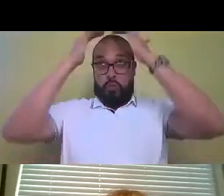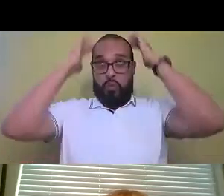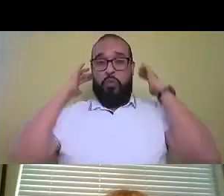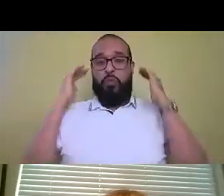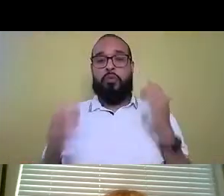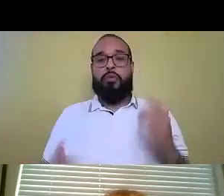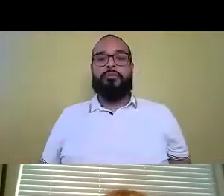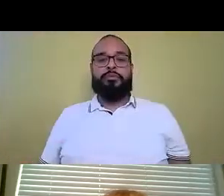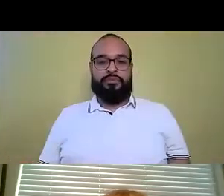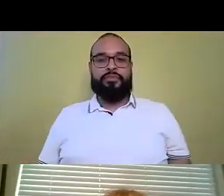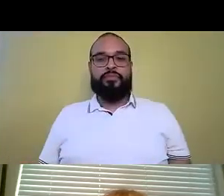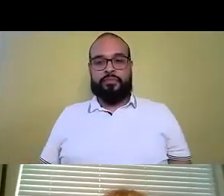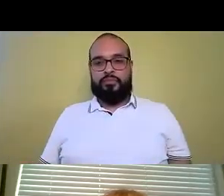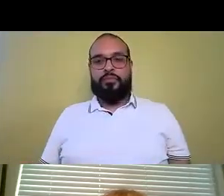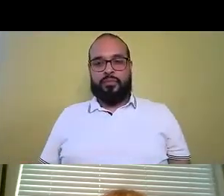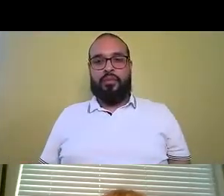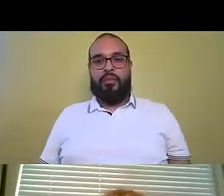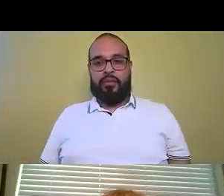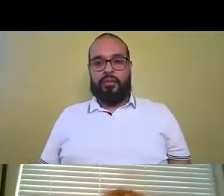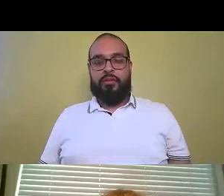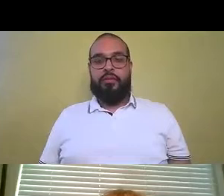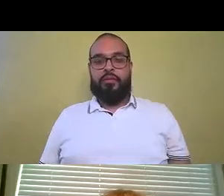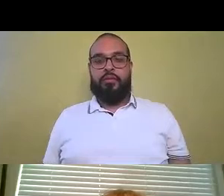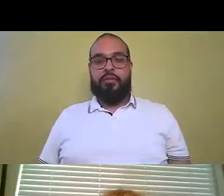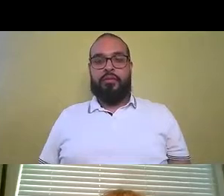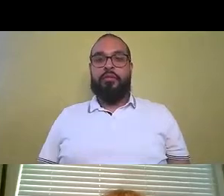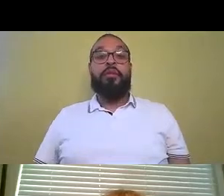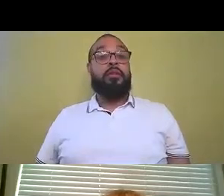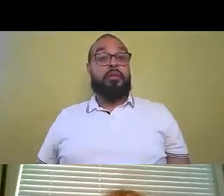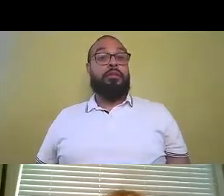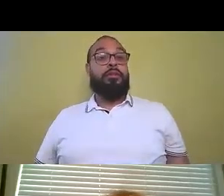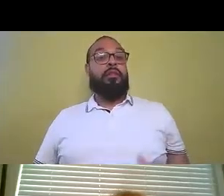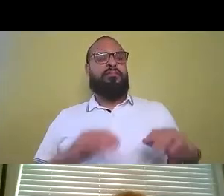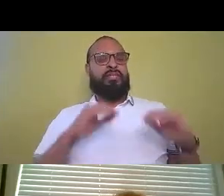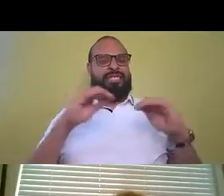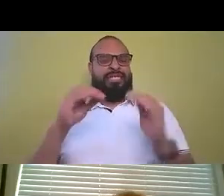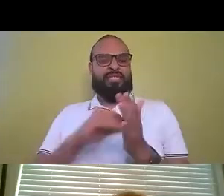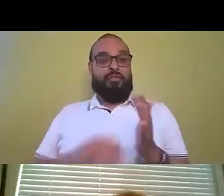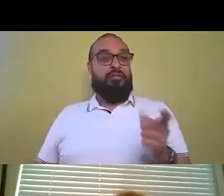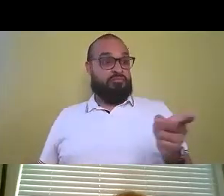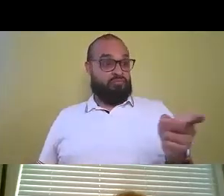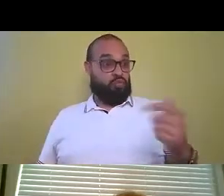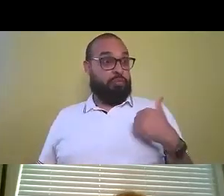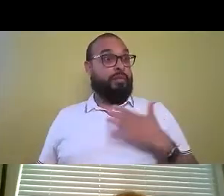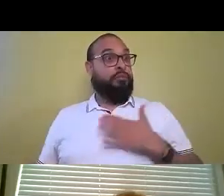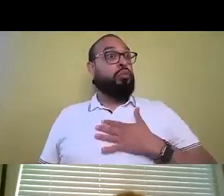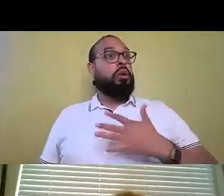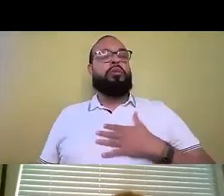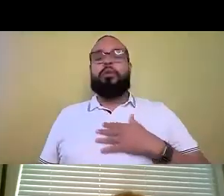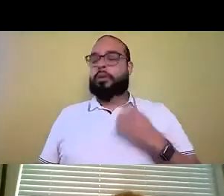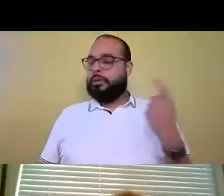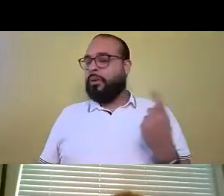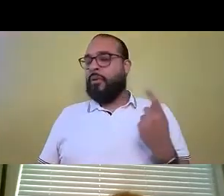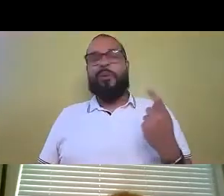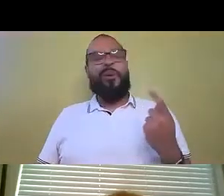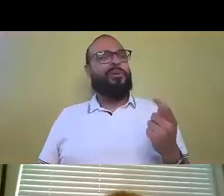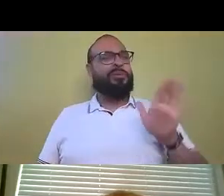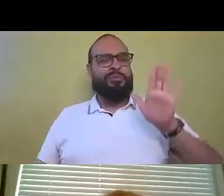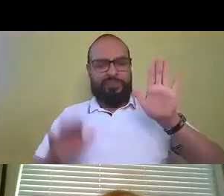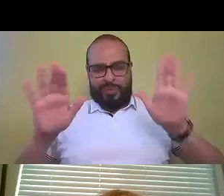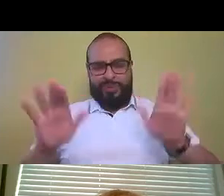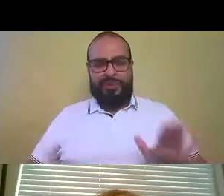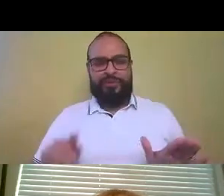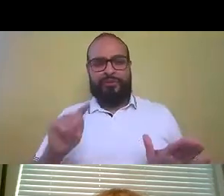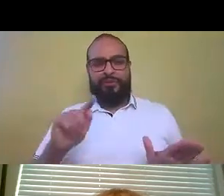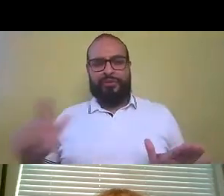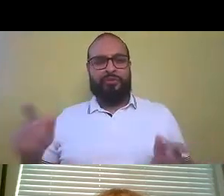We teach students that we always have the breath. It's a wonderful engine tool. It's a wonderful regulatory tool because you don't